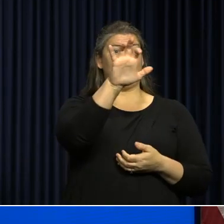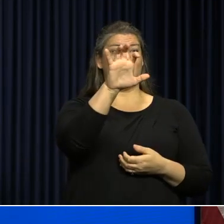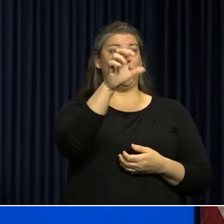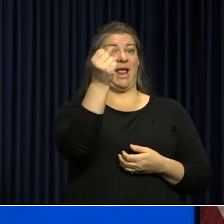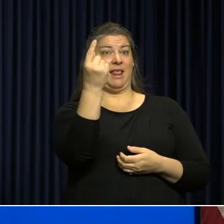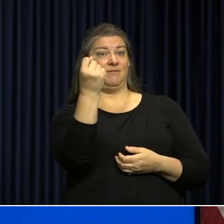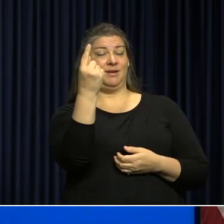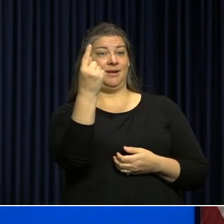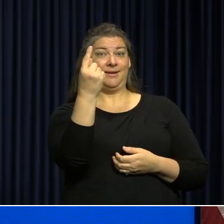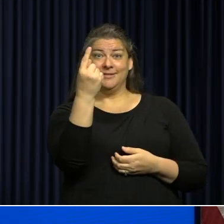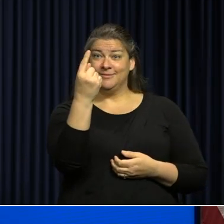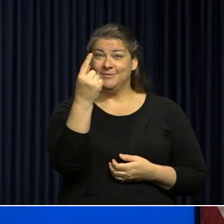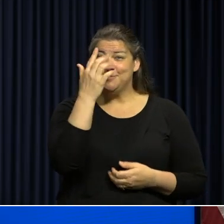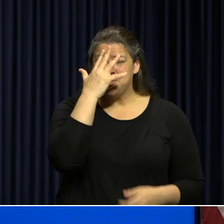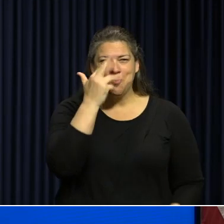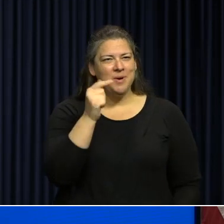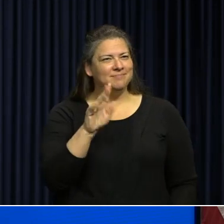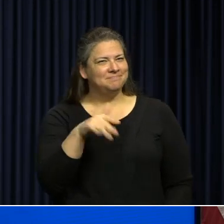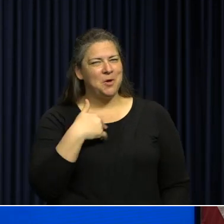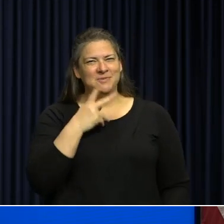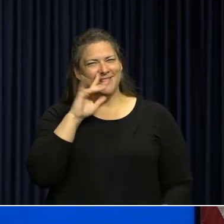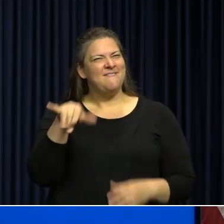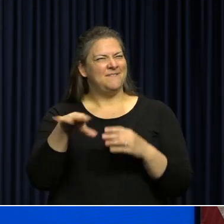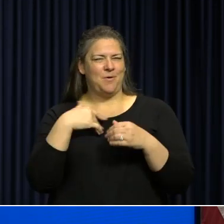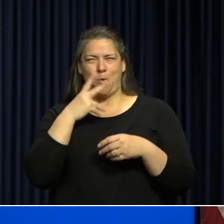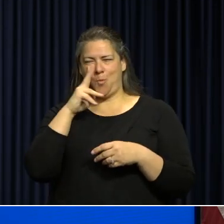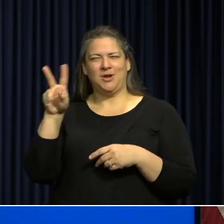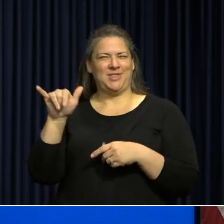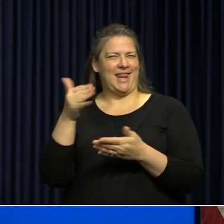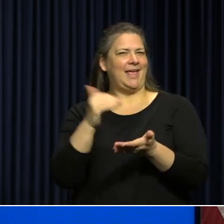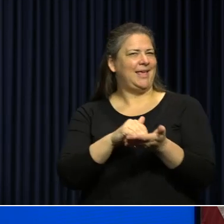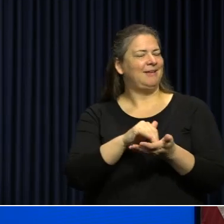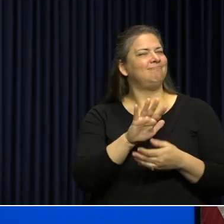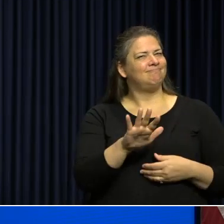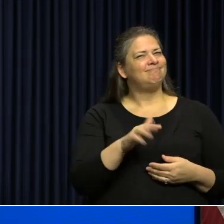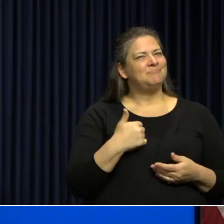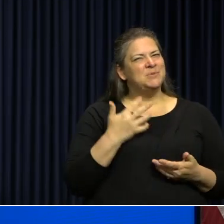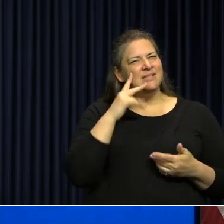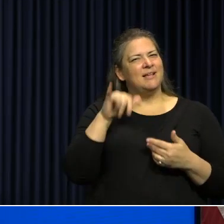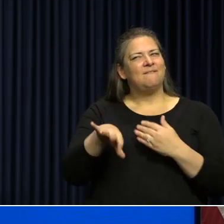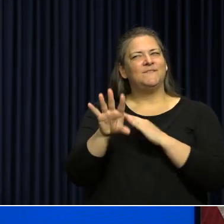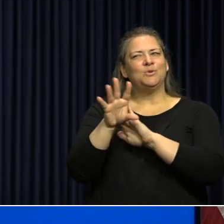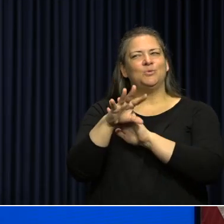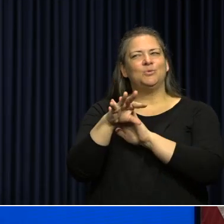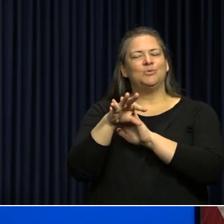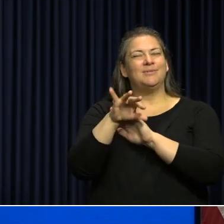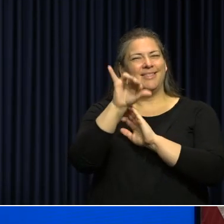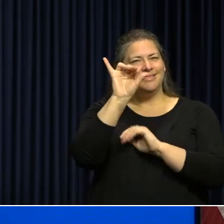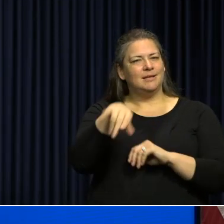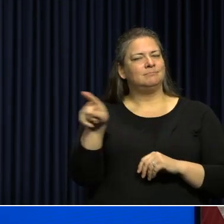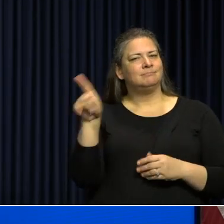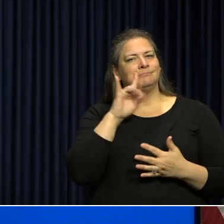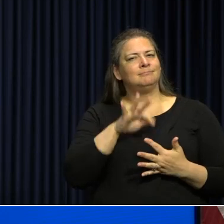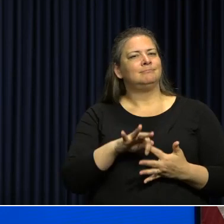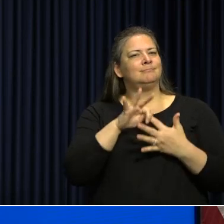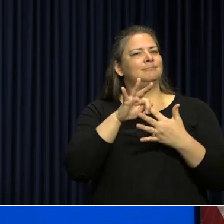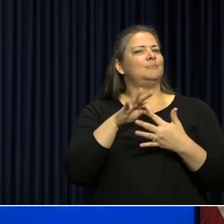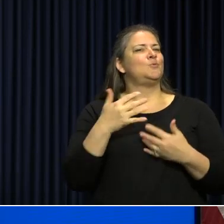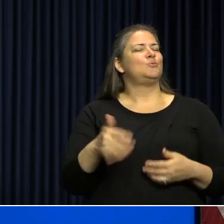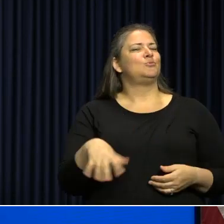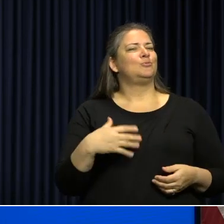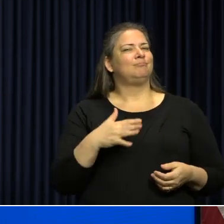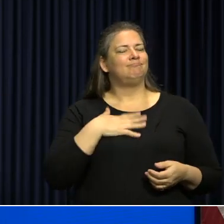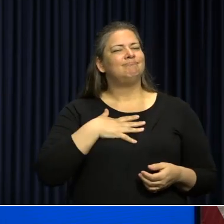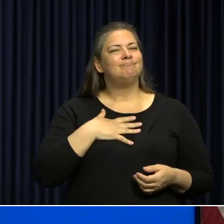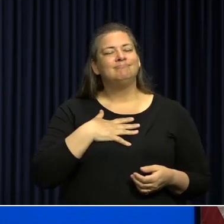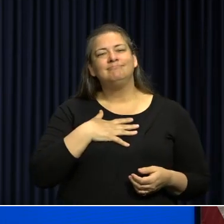1,511. And you know what? I want to see the video again. This is one of those that is special. And if I can,